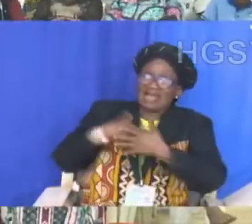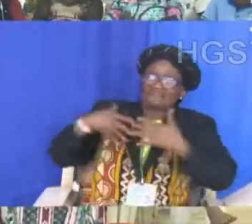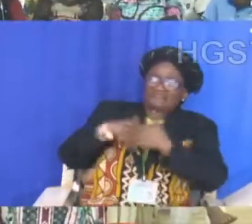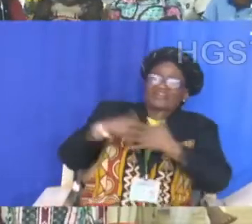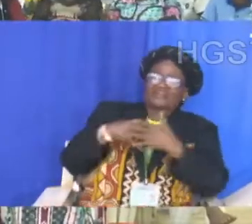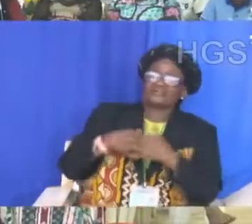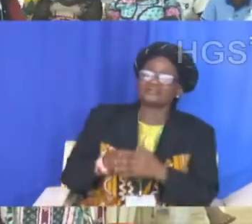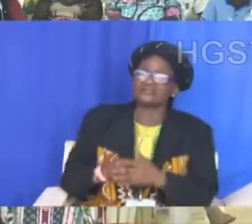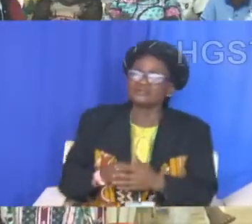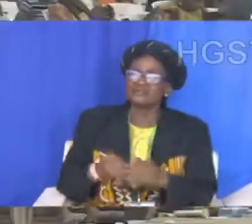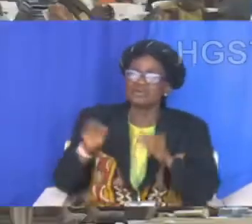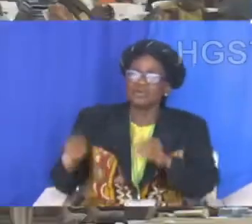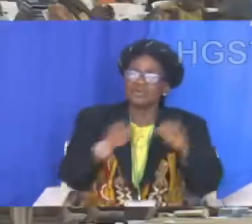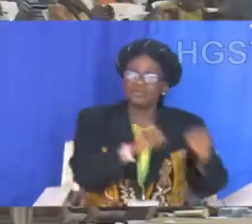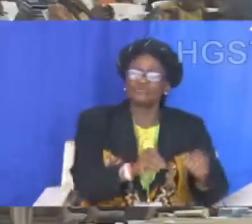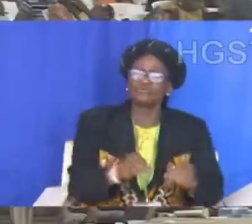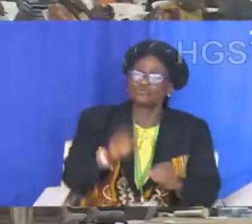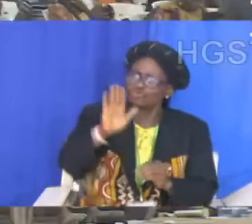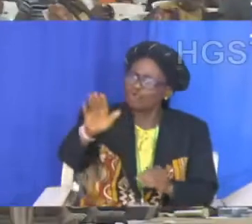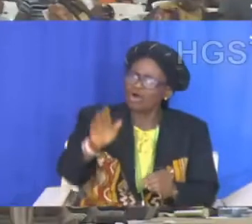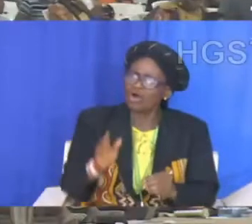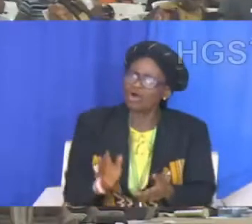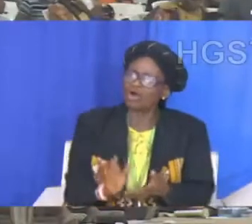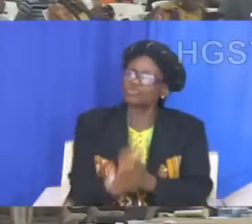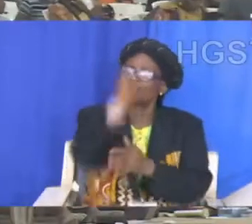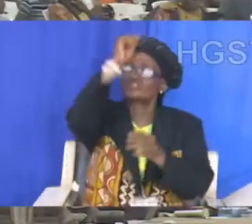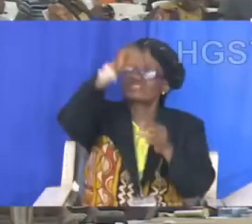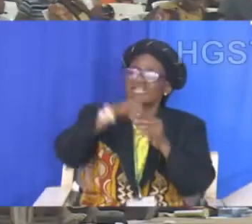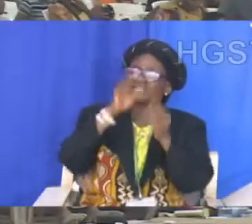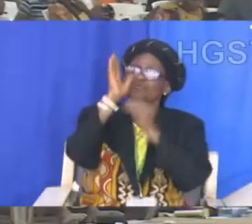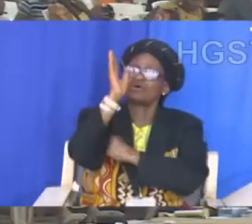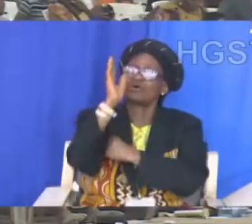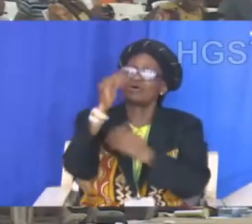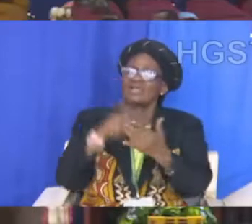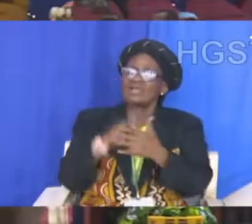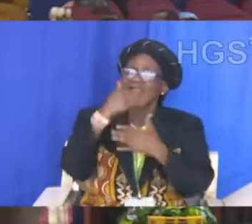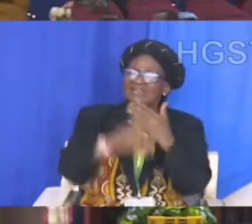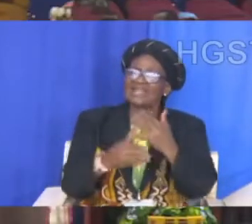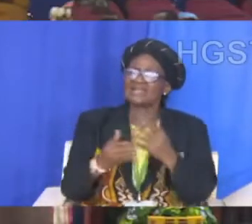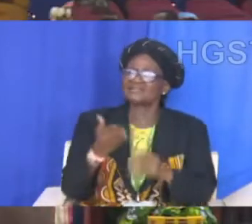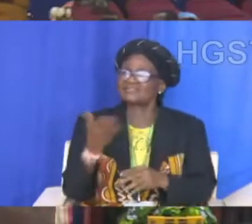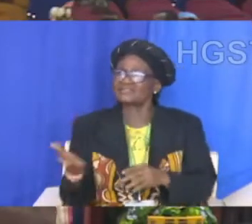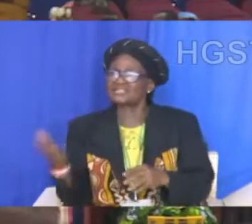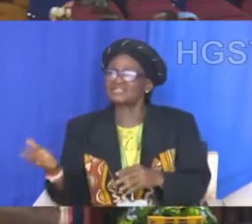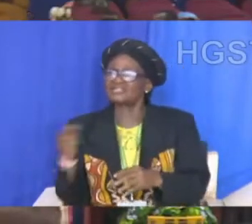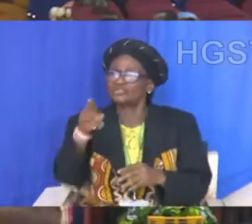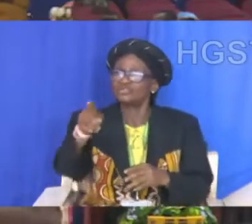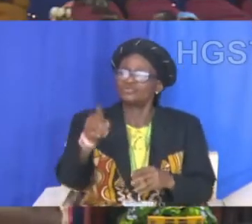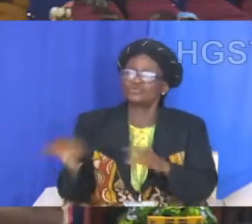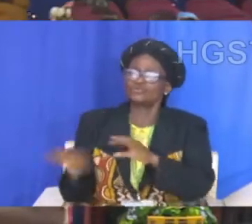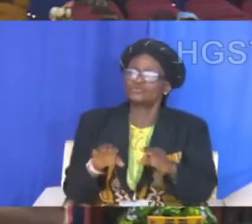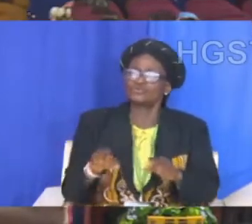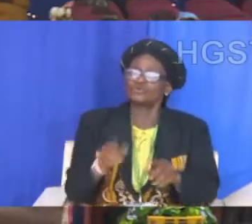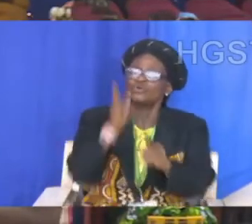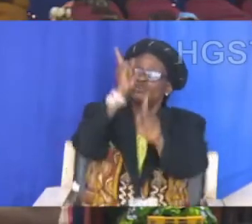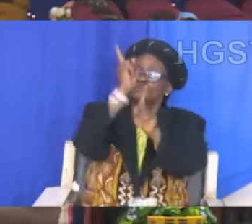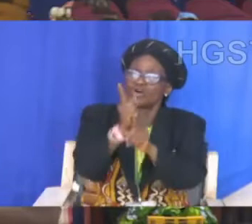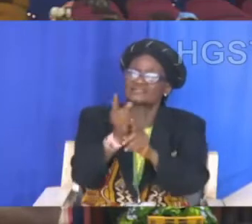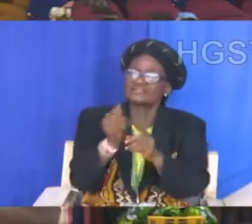Put your trust in God, don't be afraid. Then the next thing you do is just get God to arise.